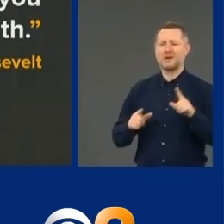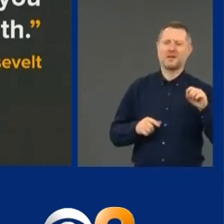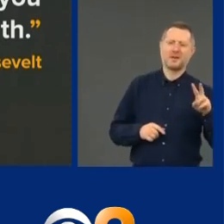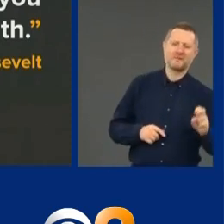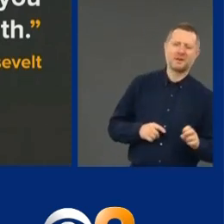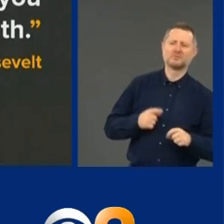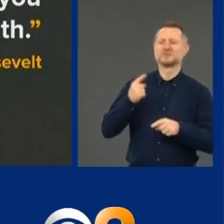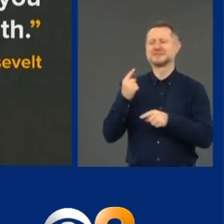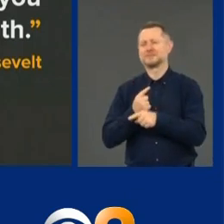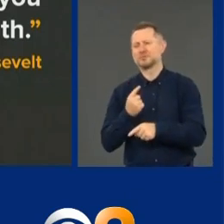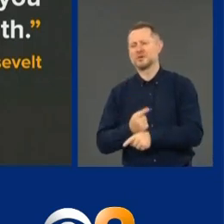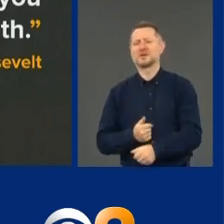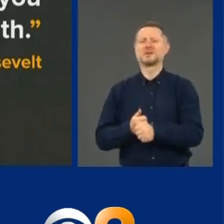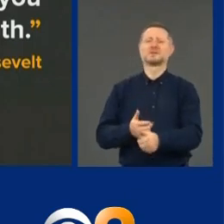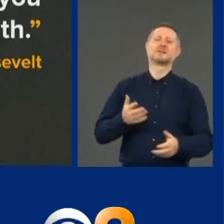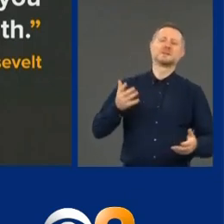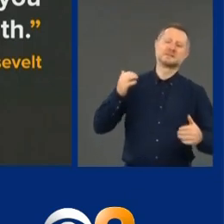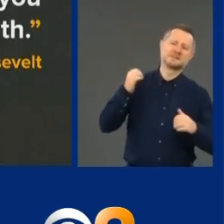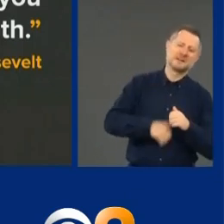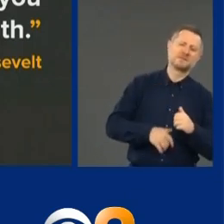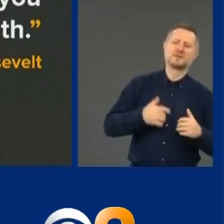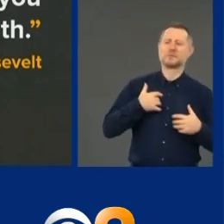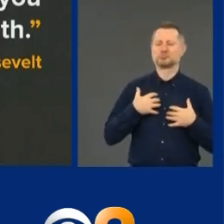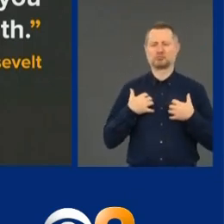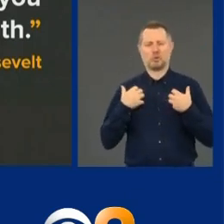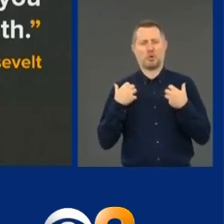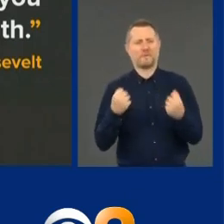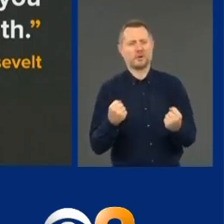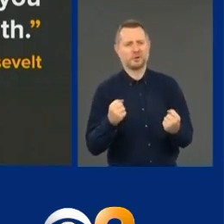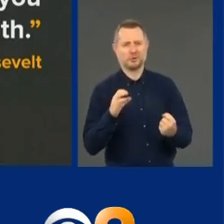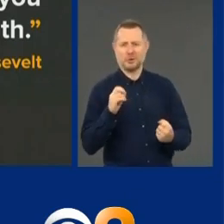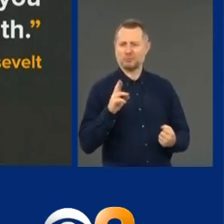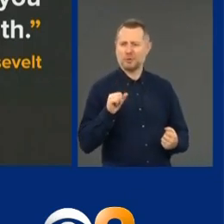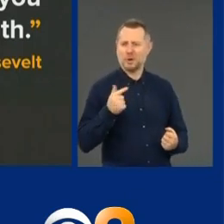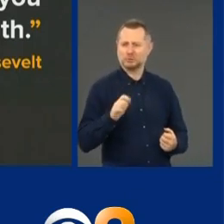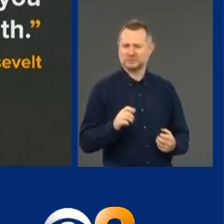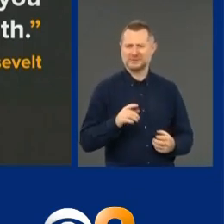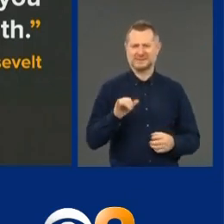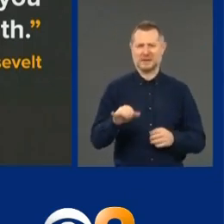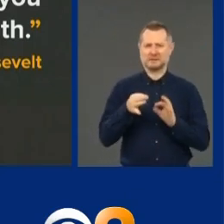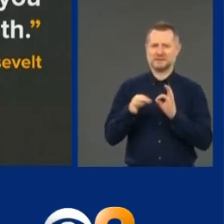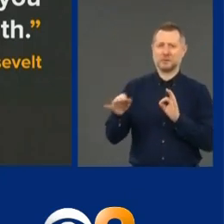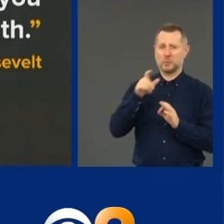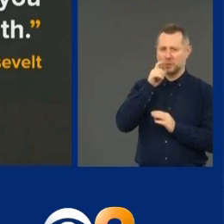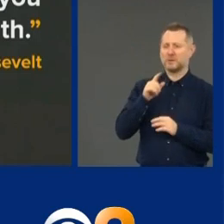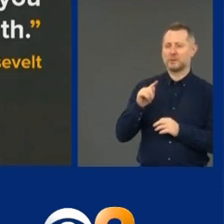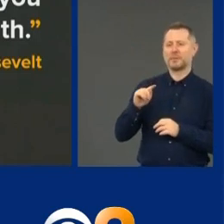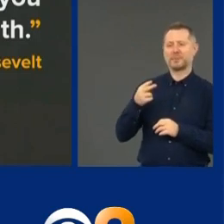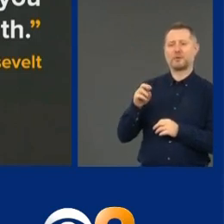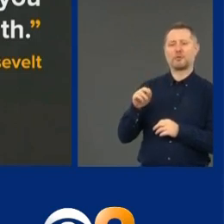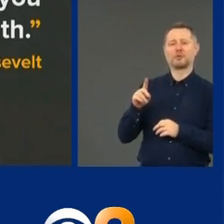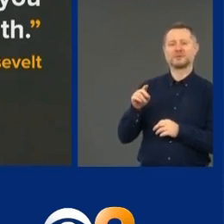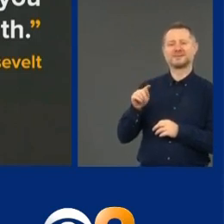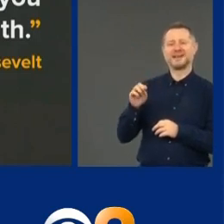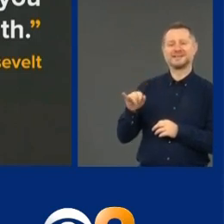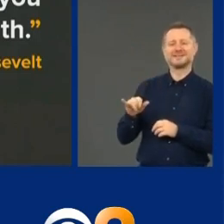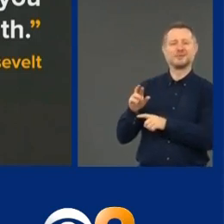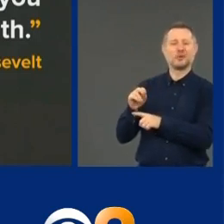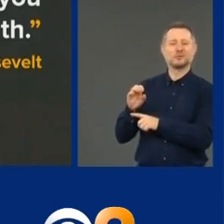is tough. Yeah, tough is about courage. Teddy Roosevelt, courage is not having the strength to go on. It is